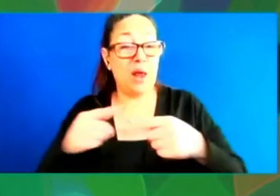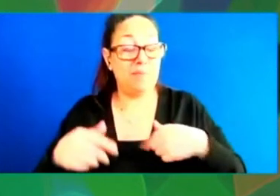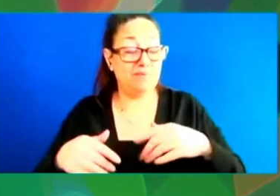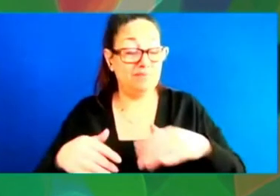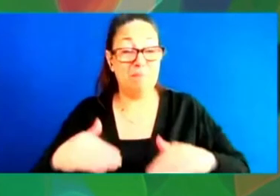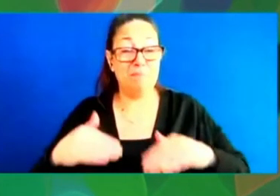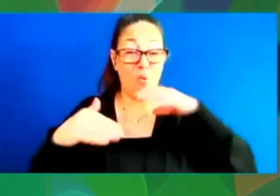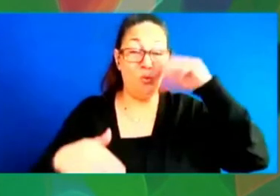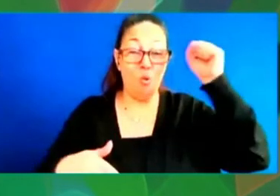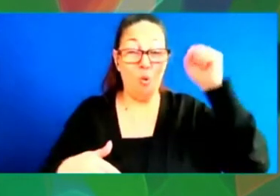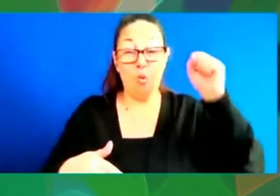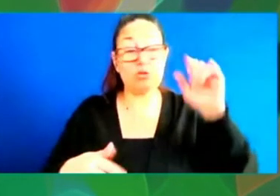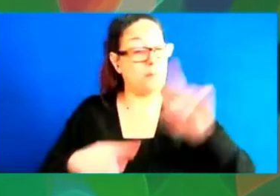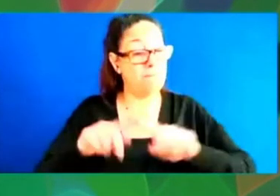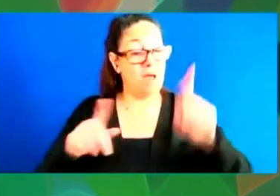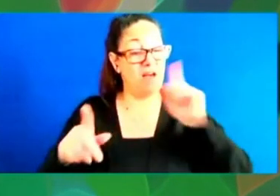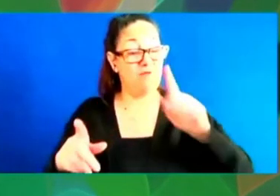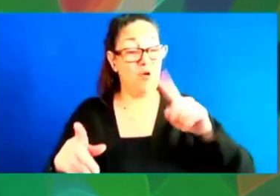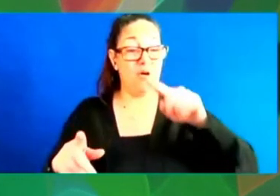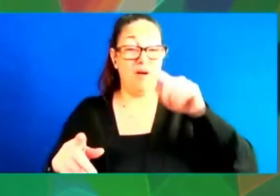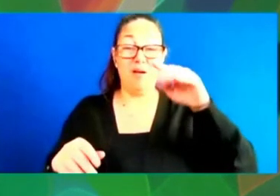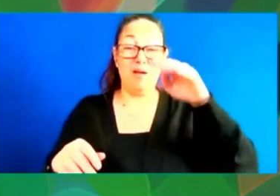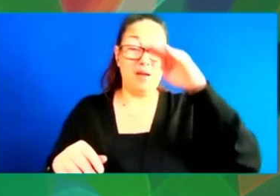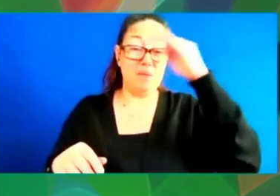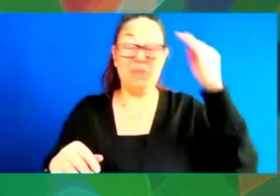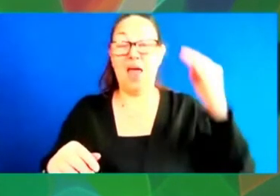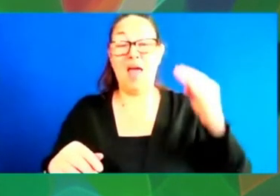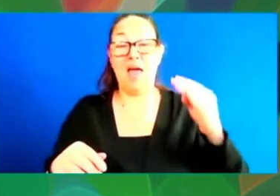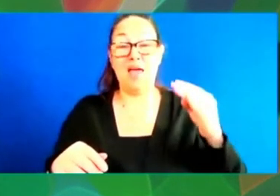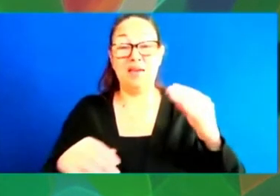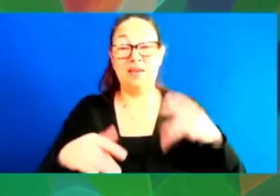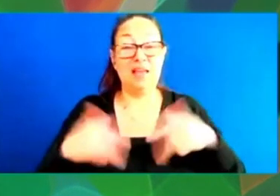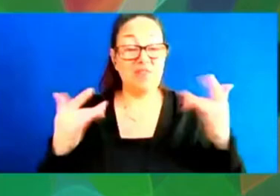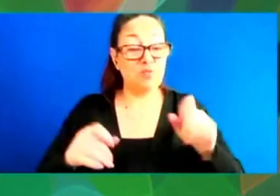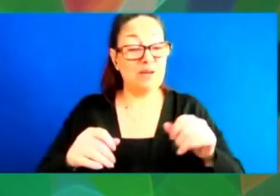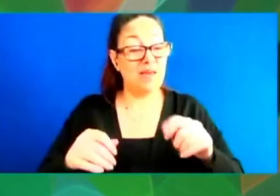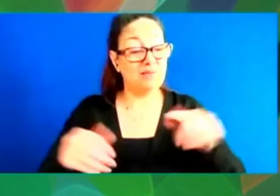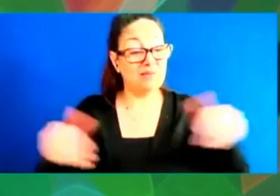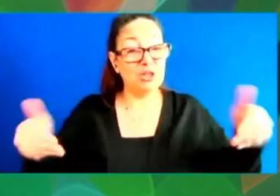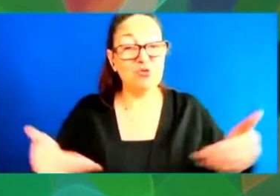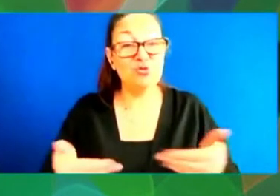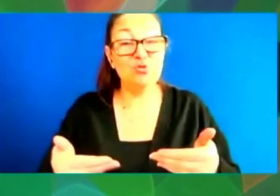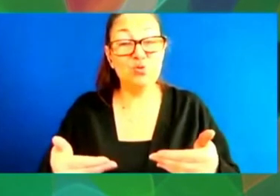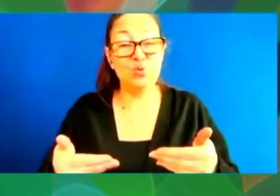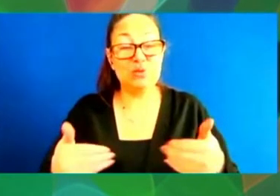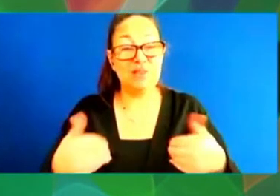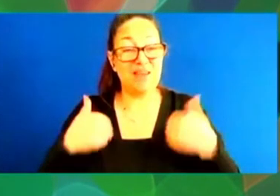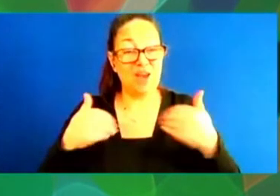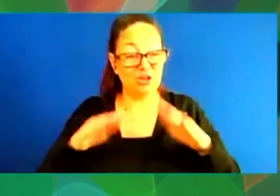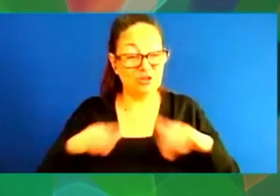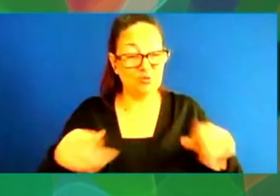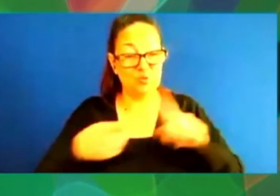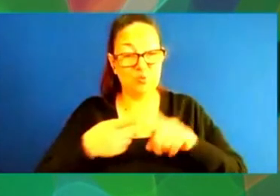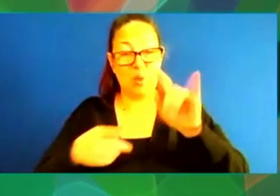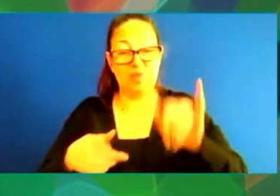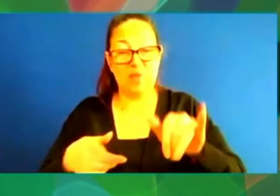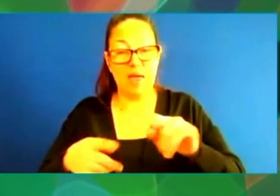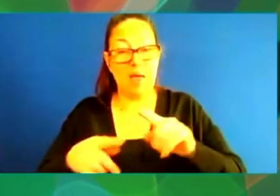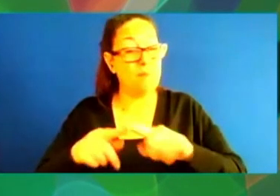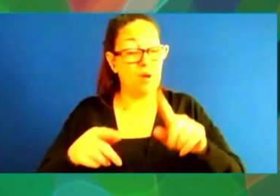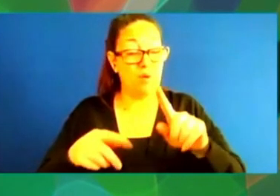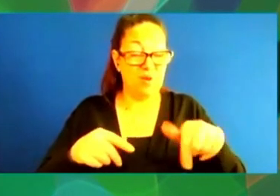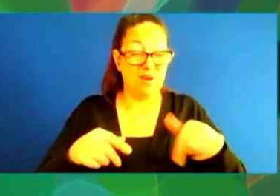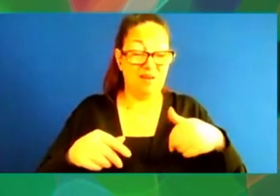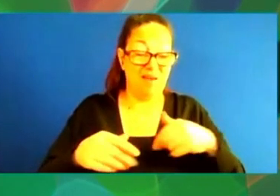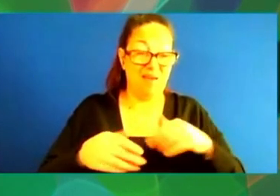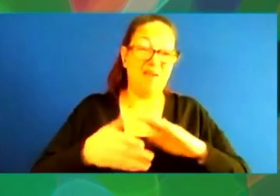for events like the Black Comic Book Festival, where we can introduce Black, young Black kids to these texts, I lost that when I got into my middle years,